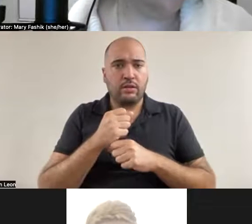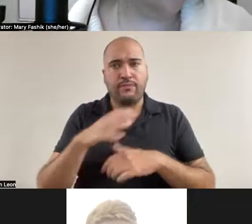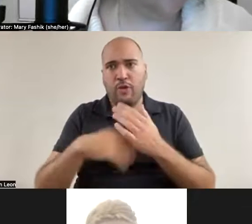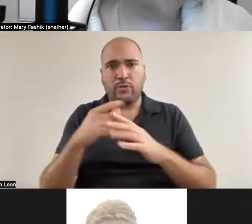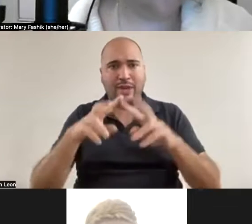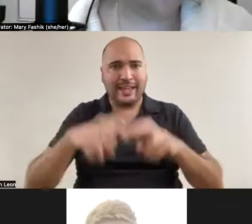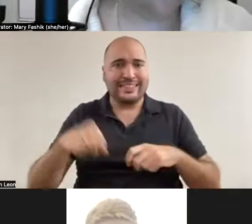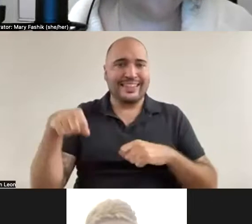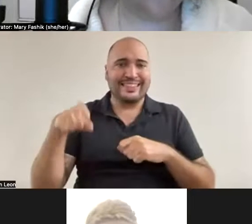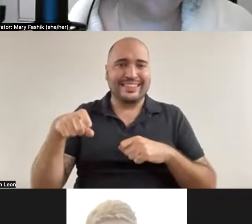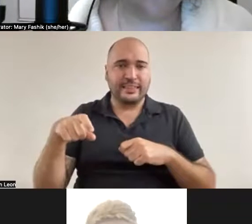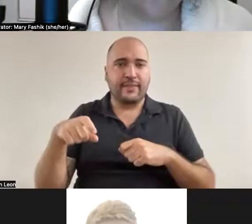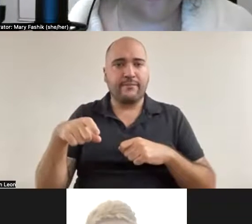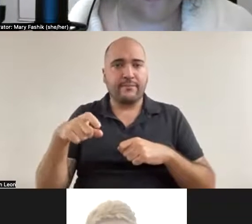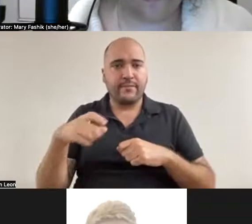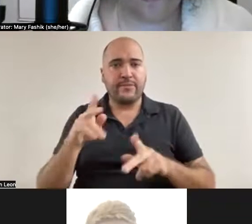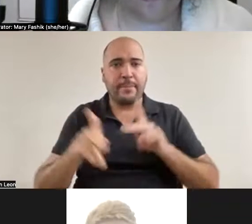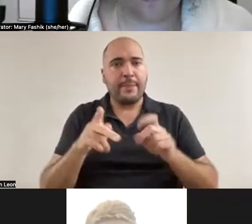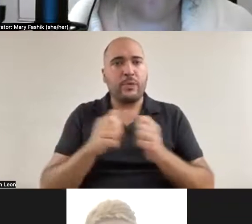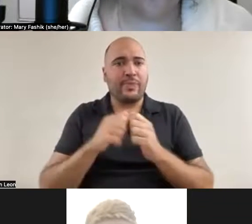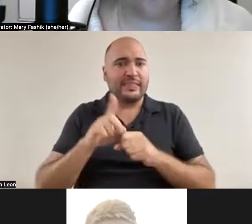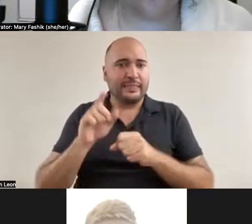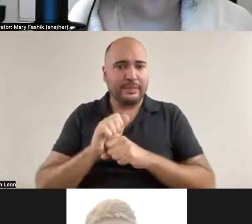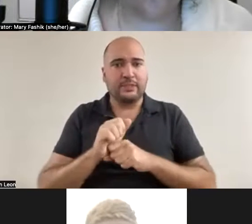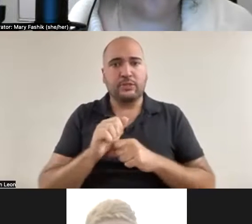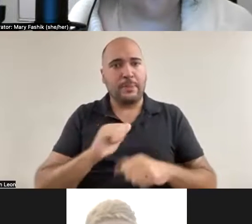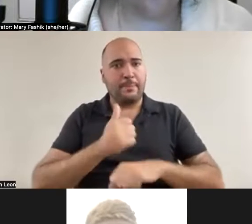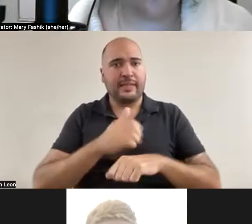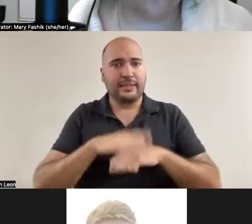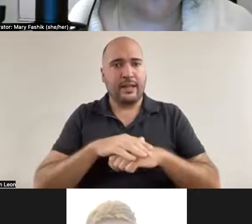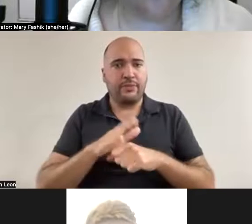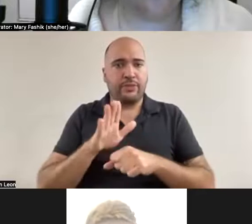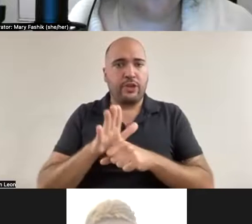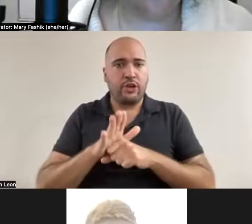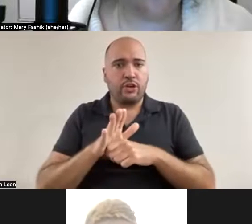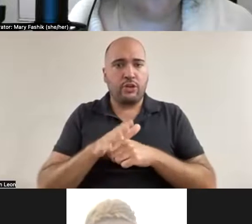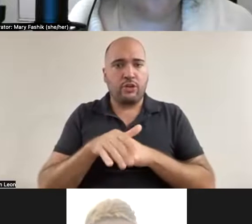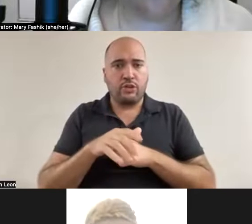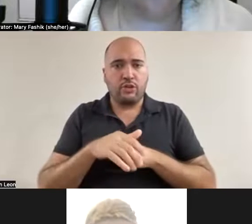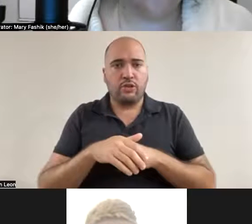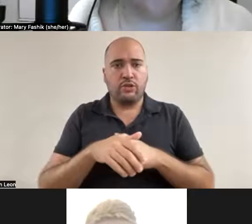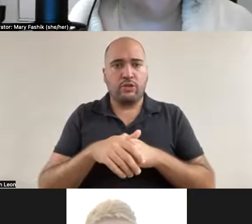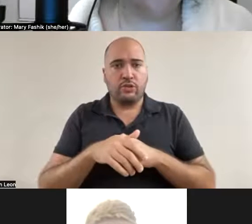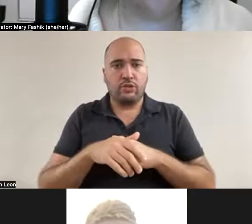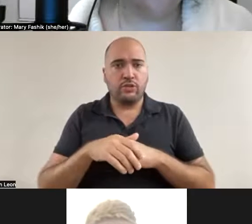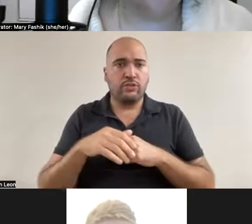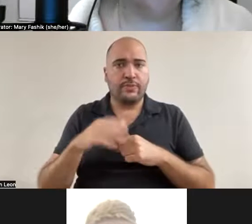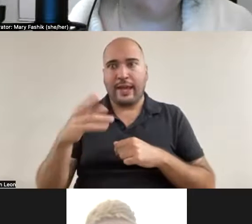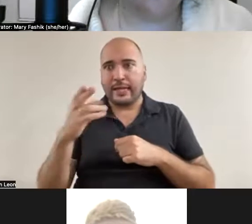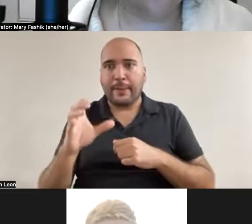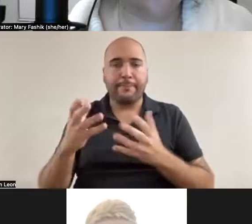analyze the needs of people with disabilities according to the handicap, and